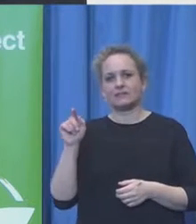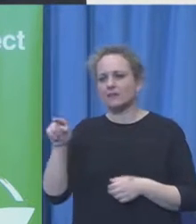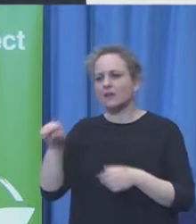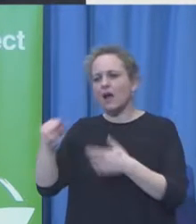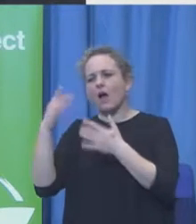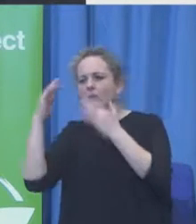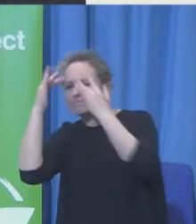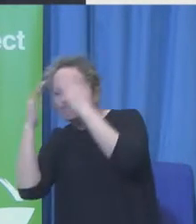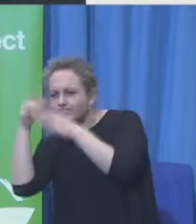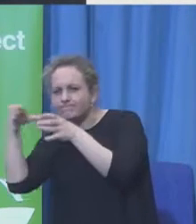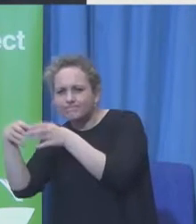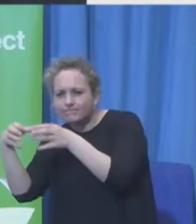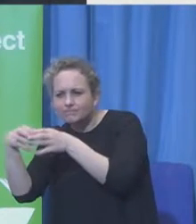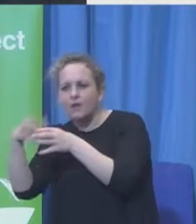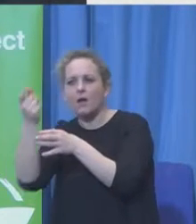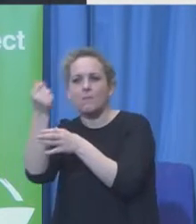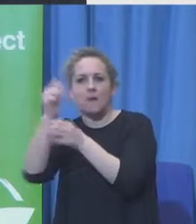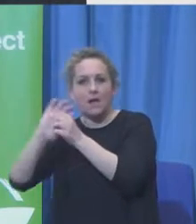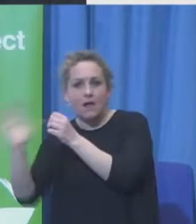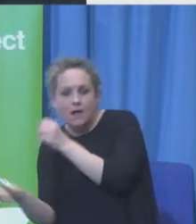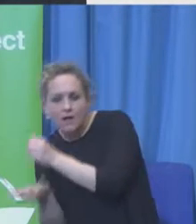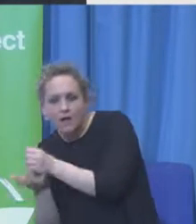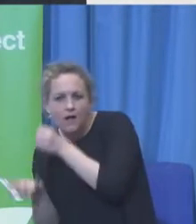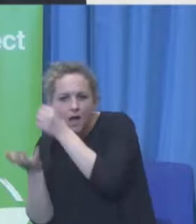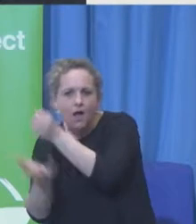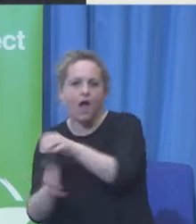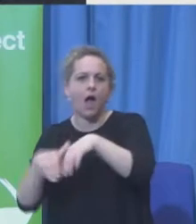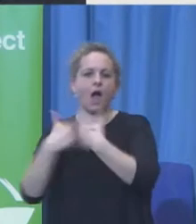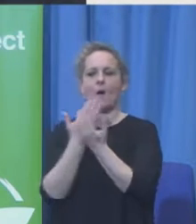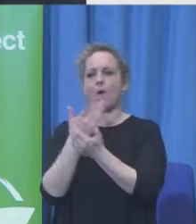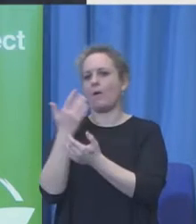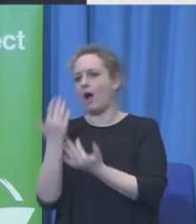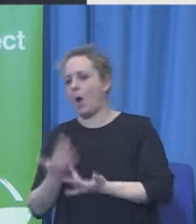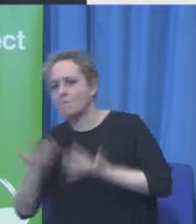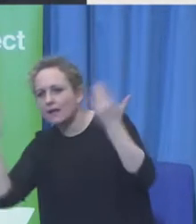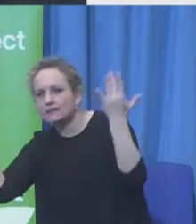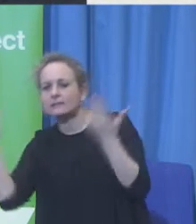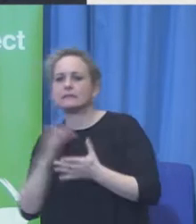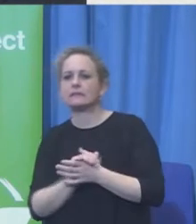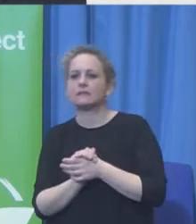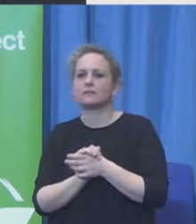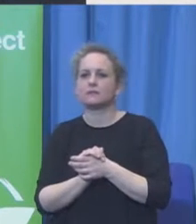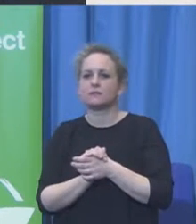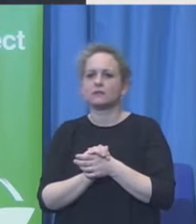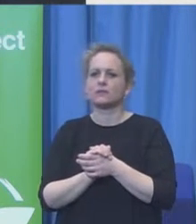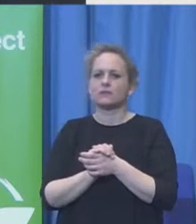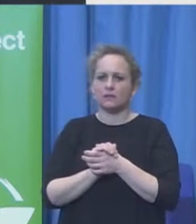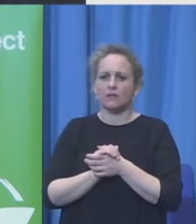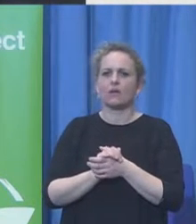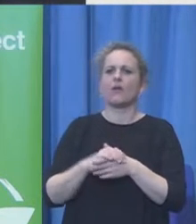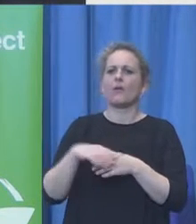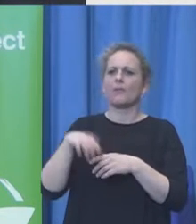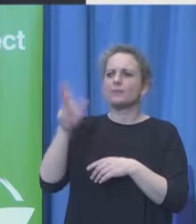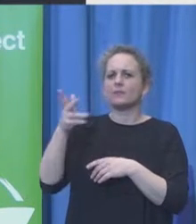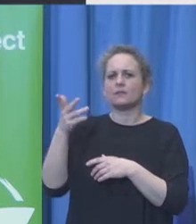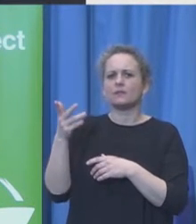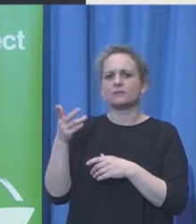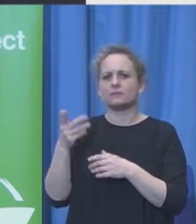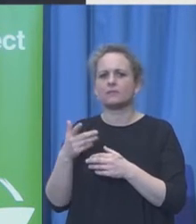saw significant cuts. So we have a long way to go, but we have taken a number of baby steps,